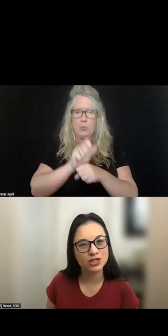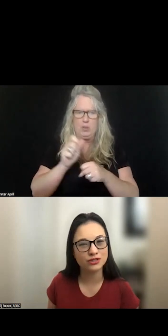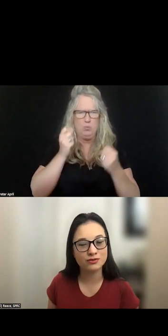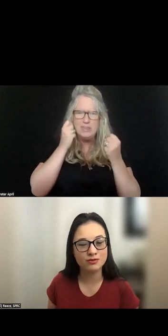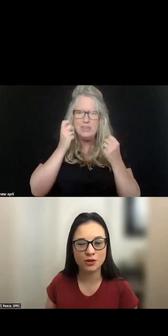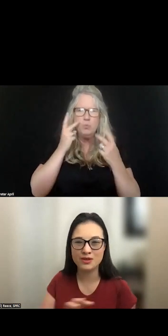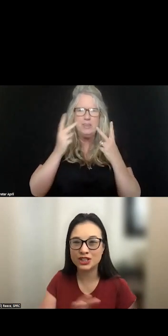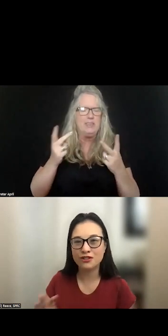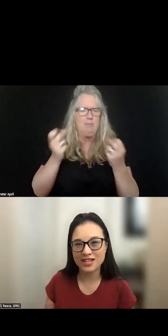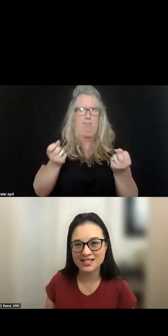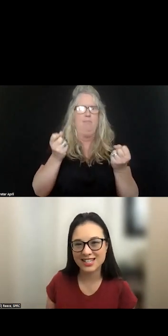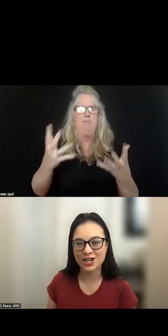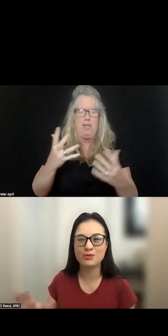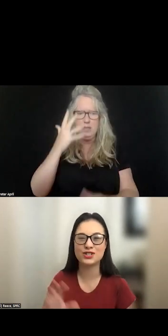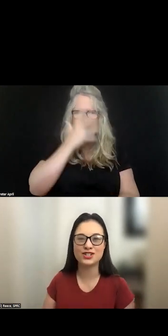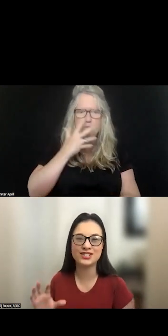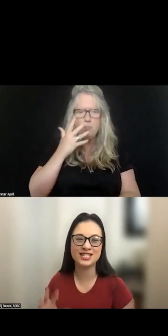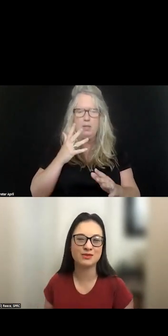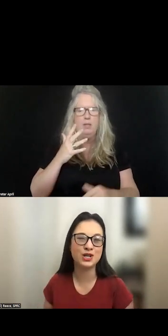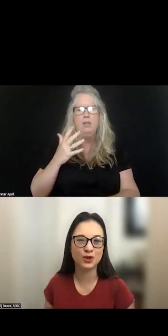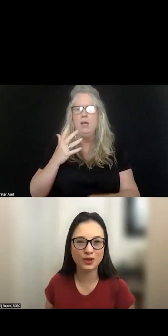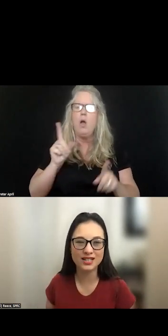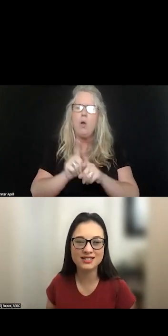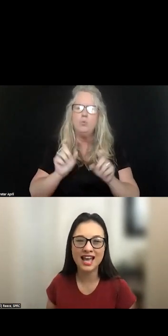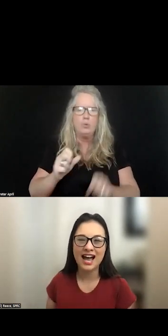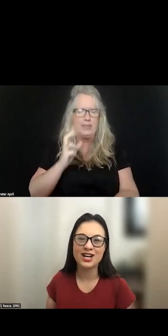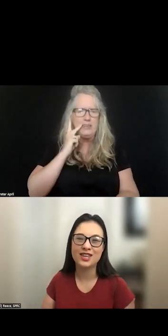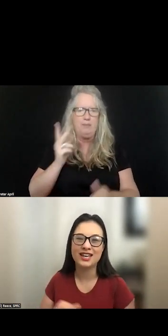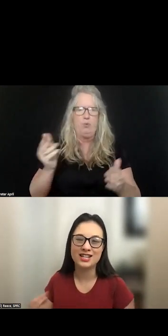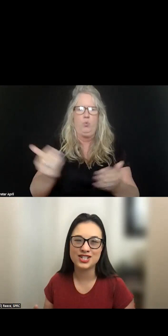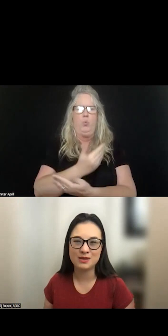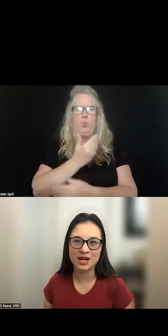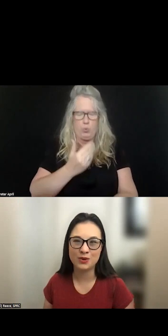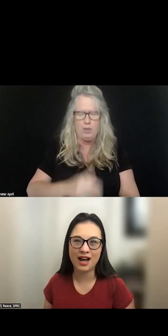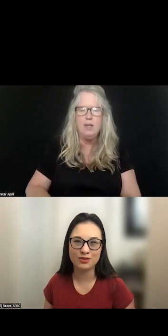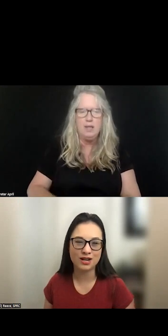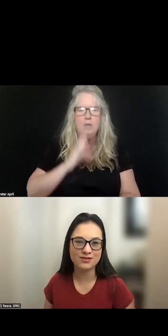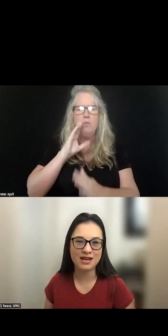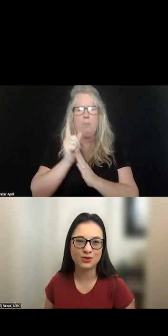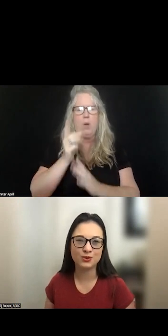lot of familiar faces here, but you'll also see some newer ones. I know that in just a minute,